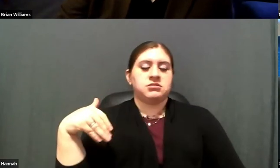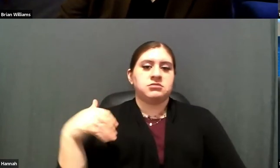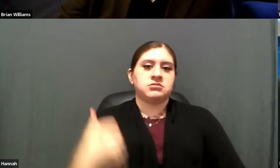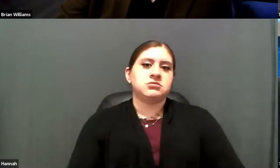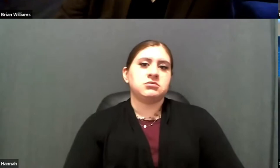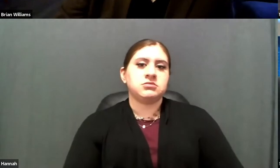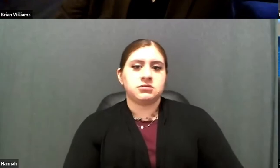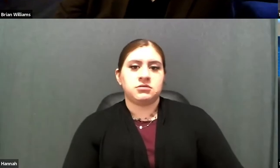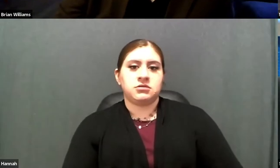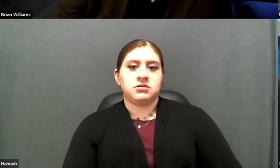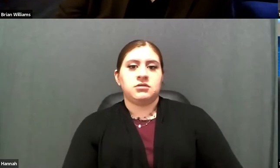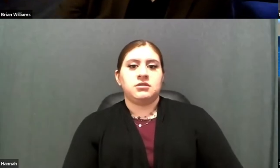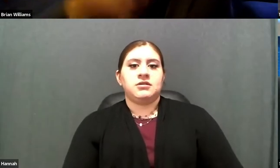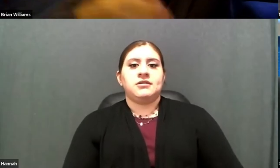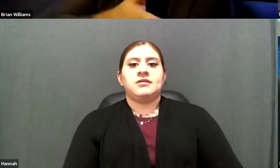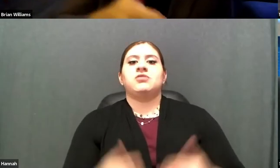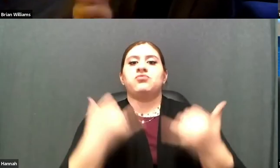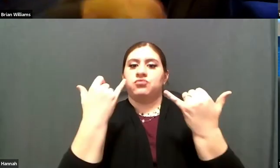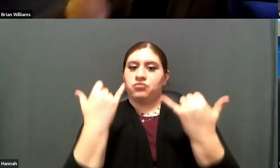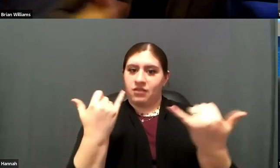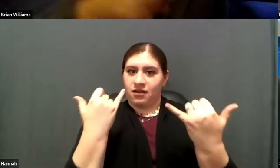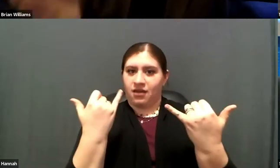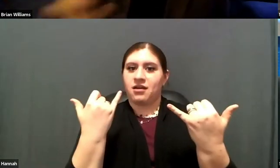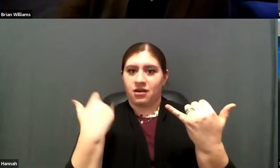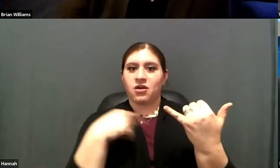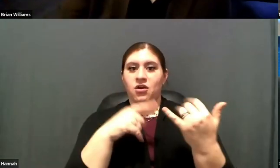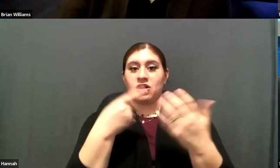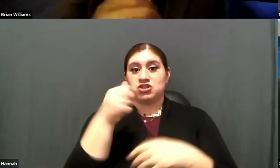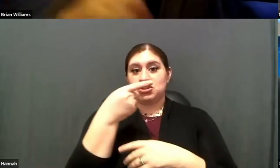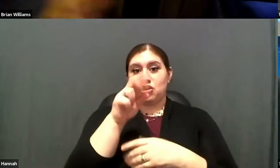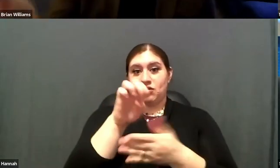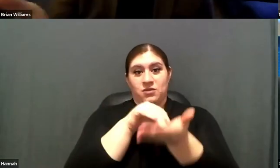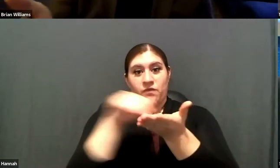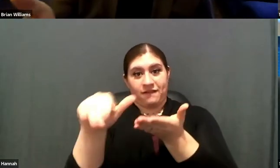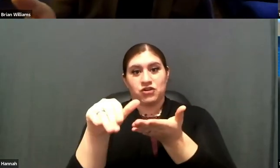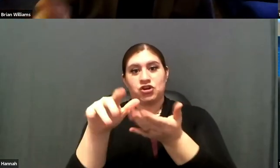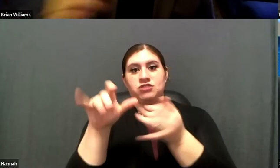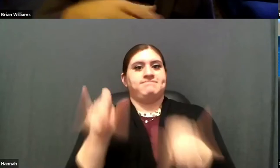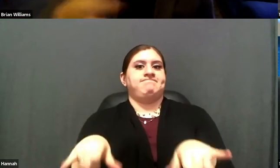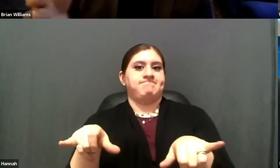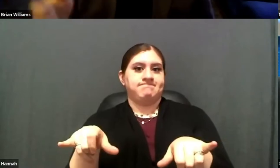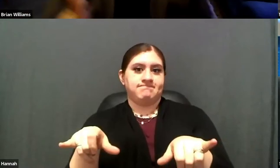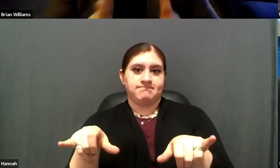2020? Well, we're basically with the GRE waiver, it stands the same.